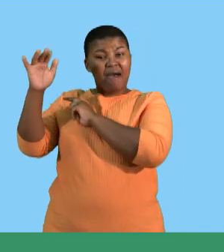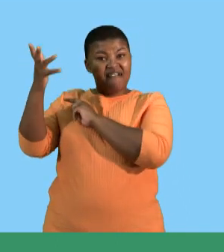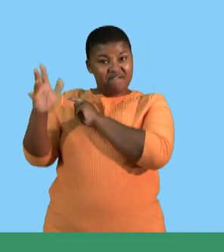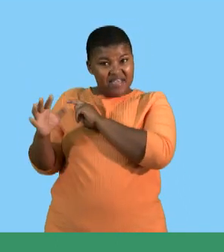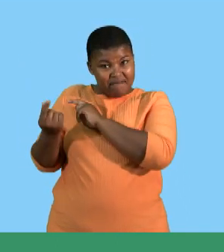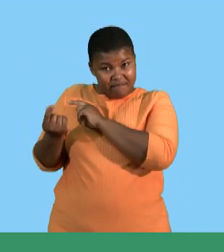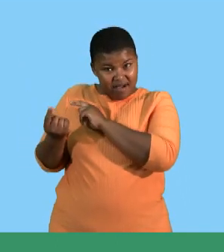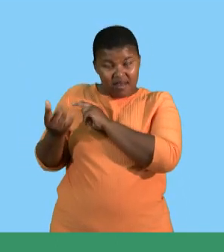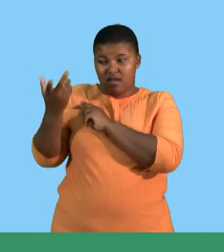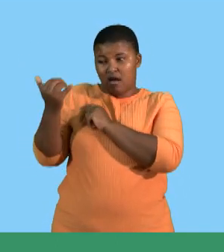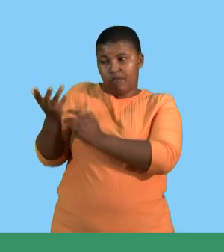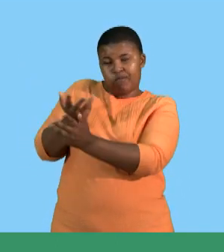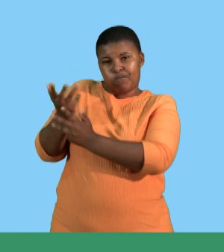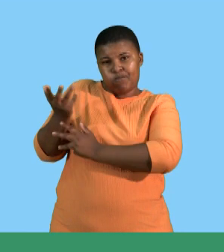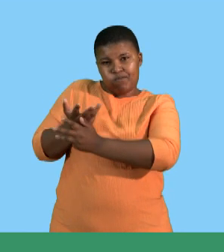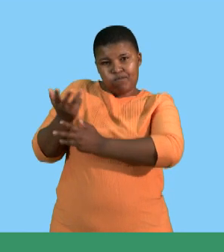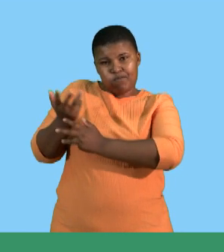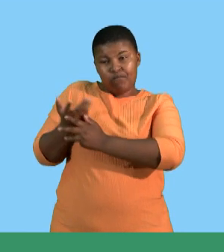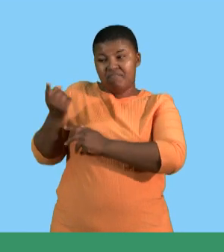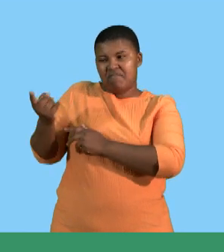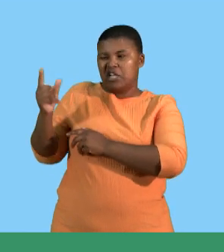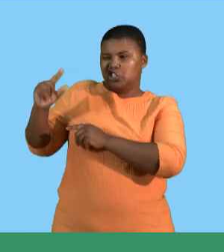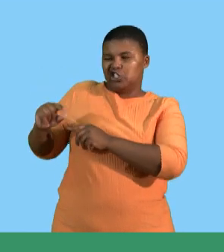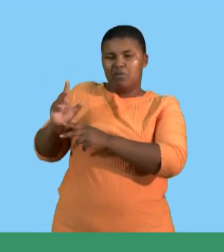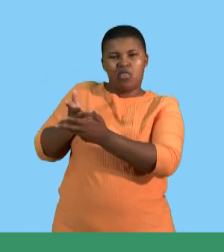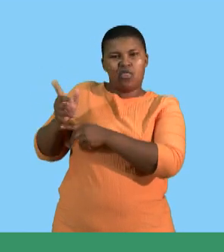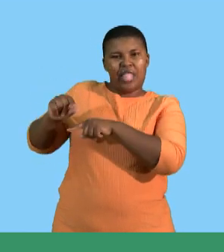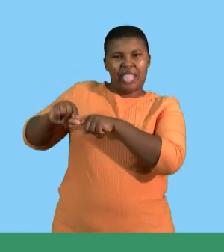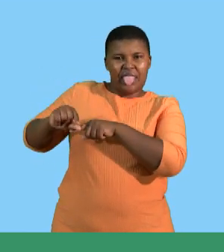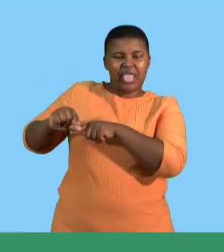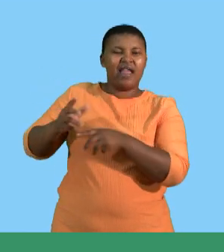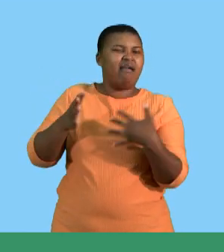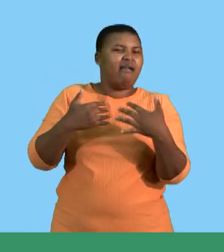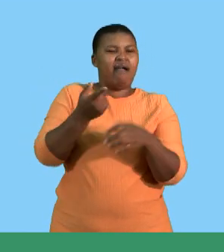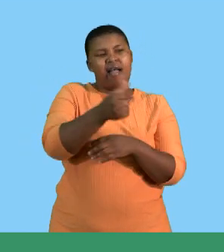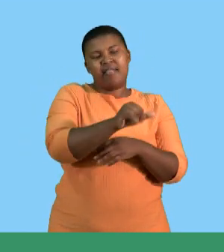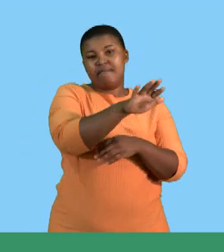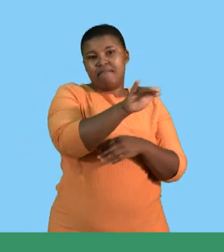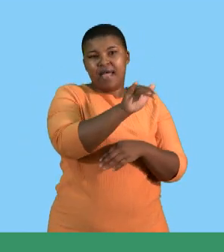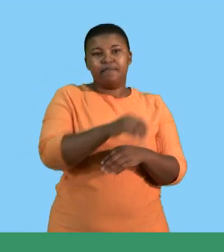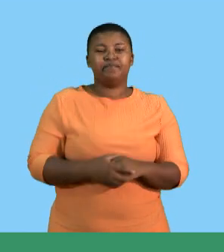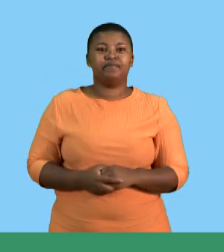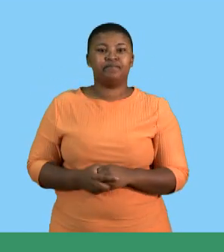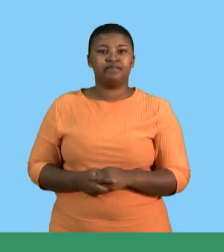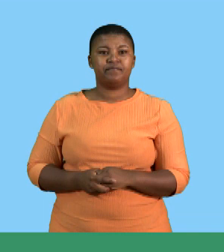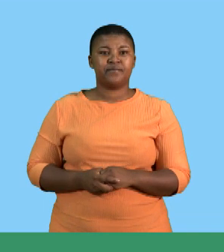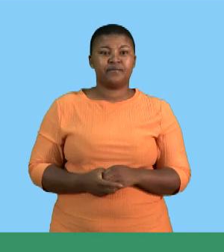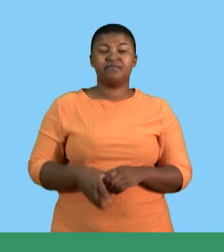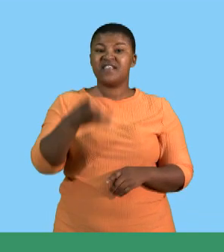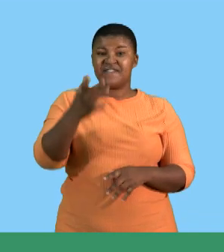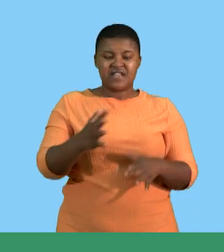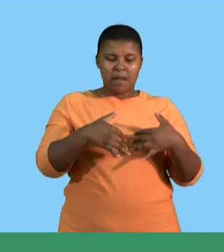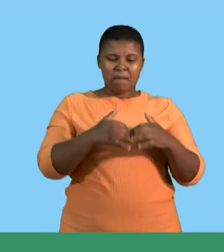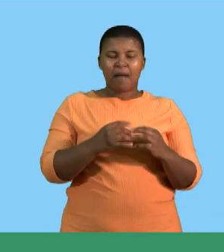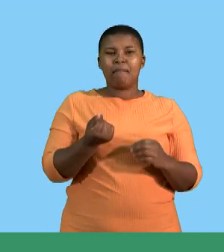negotiated for a better interest rate. So maybe we have a loan from a bank and they have now gotten us a